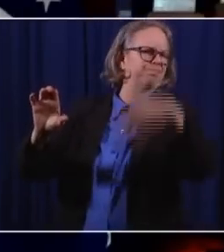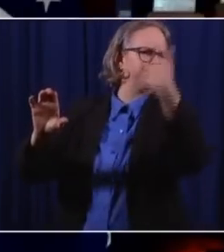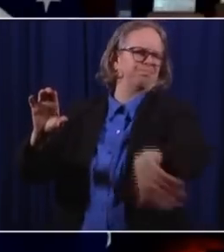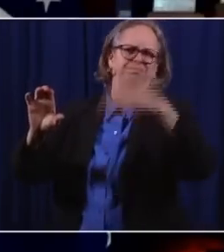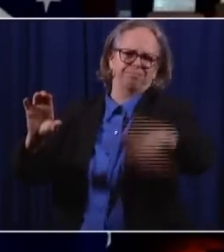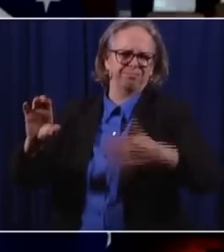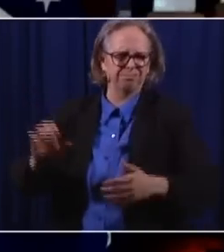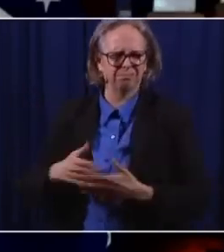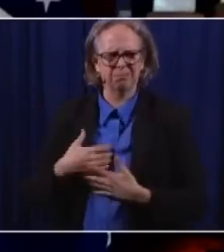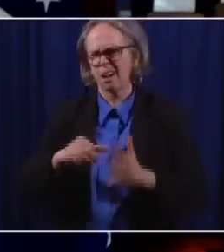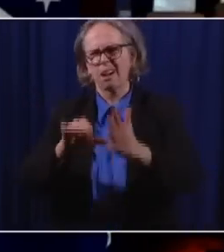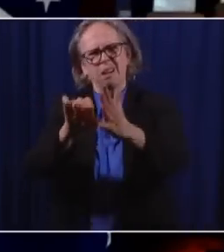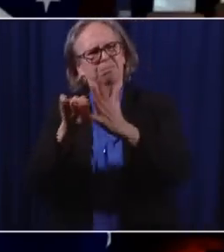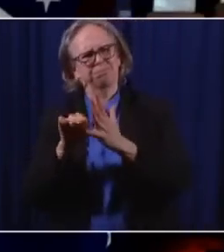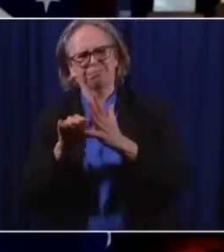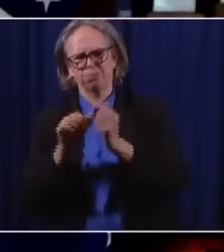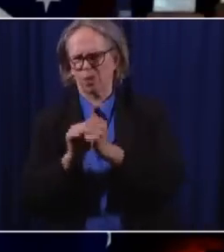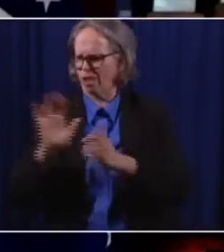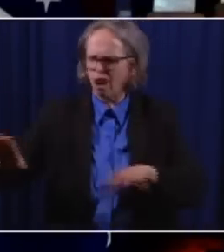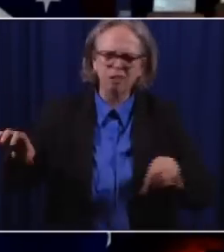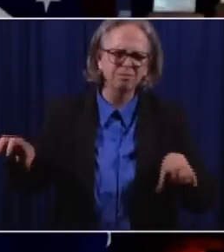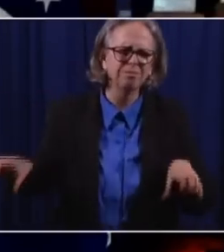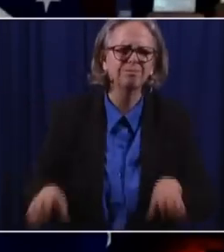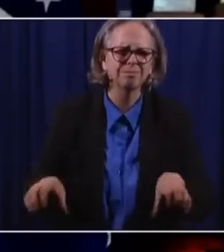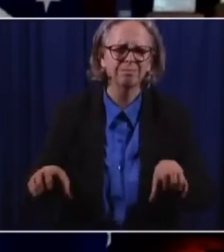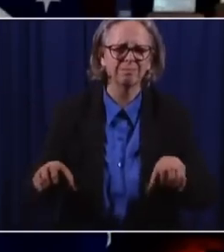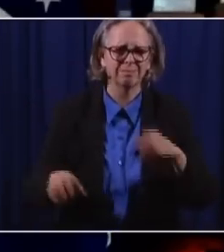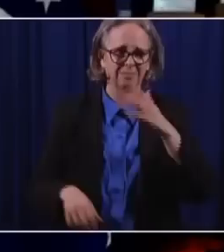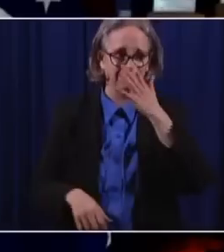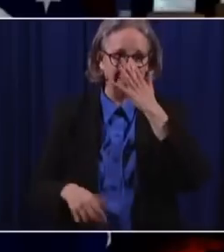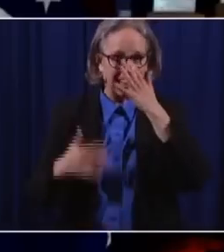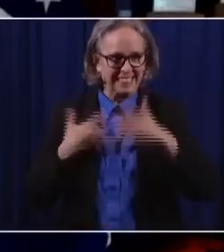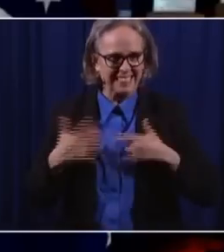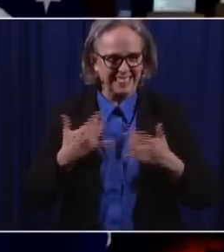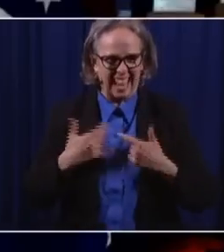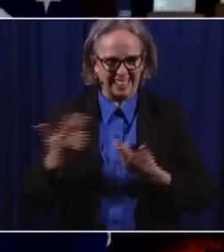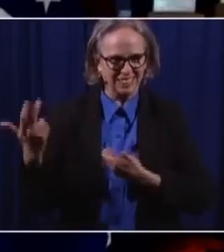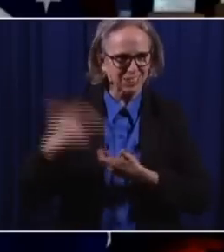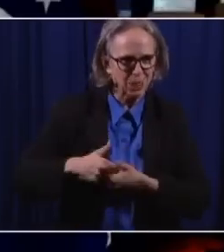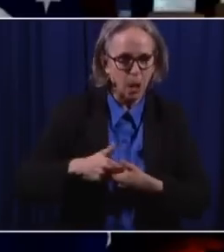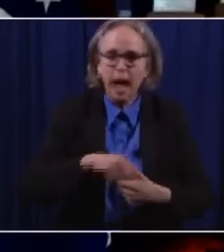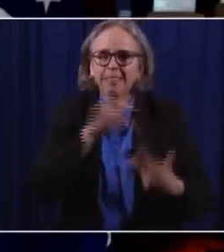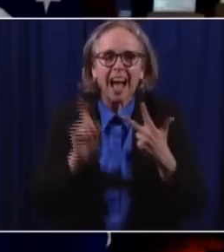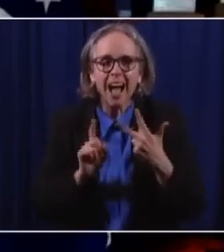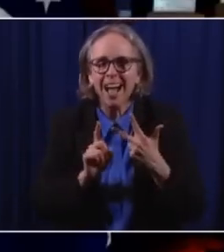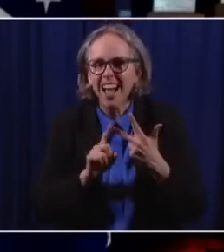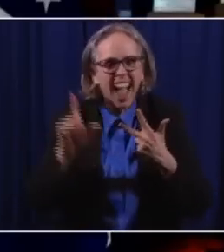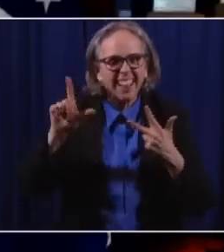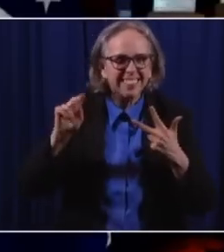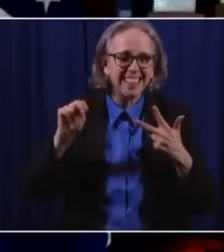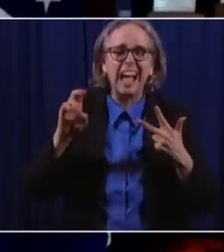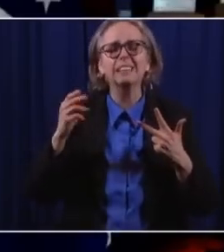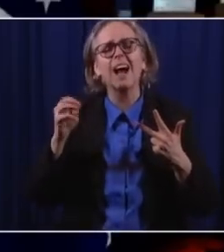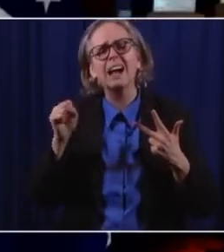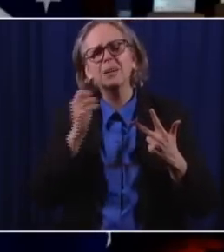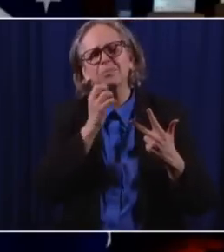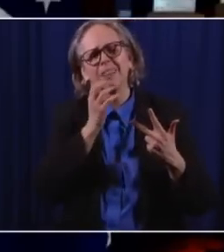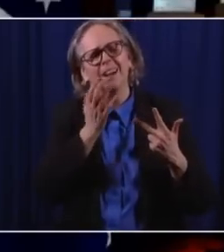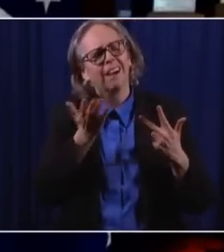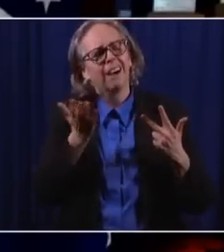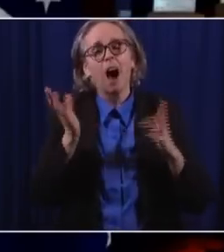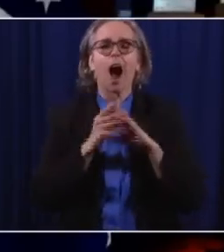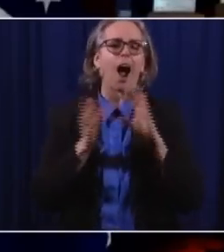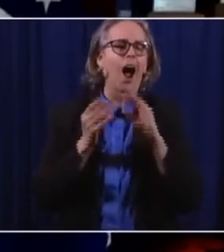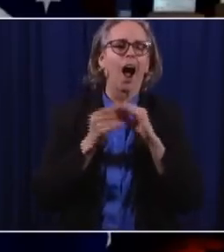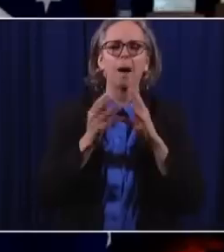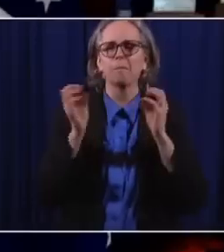Health. She is a welcome addition. And Lance Himes, I can't say enough great things about Lance. He